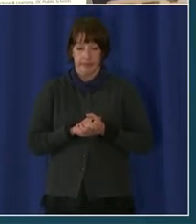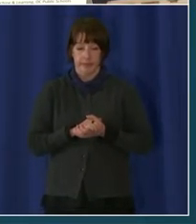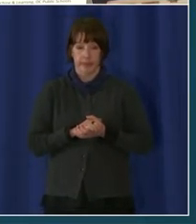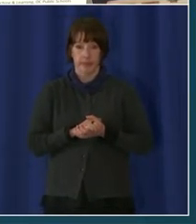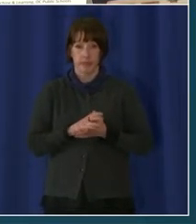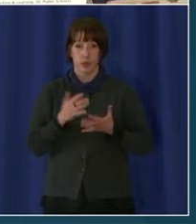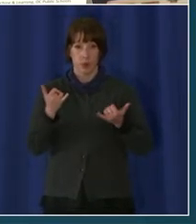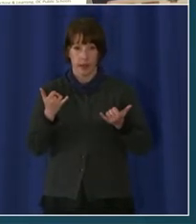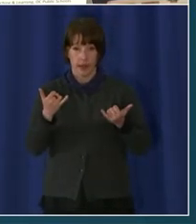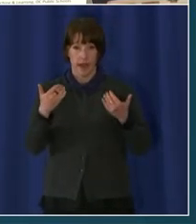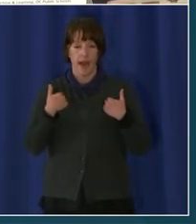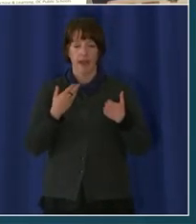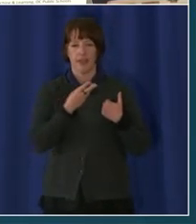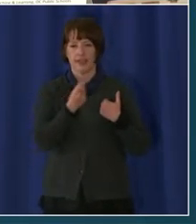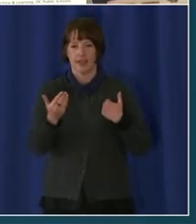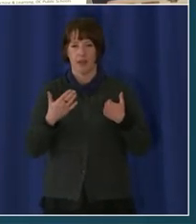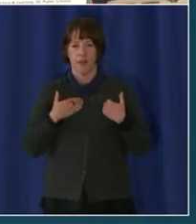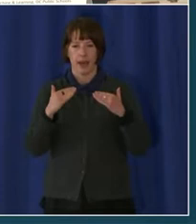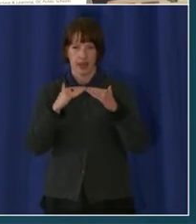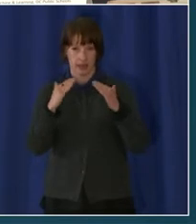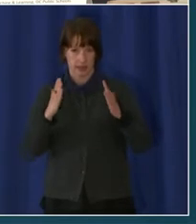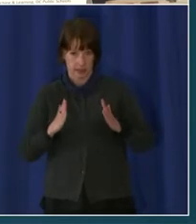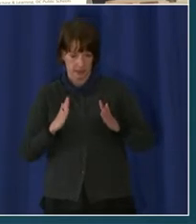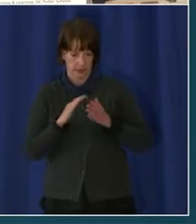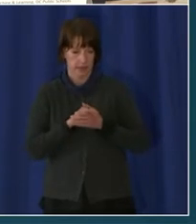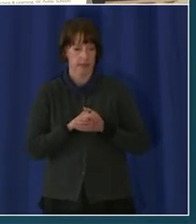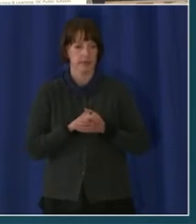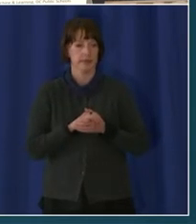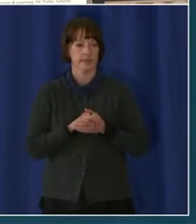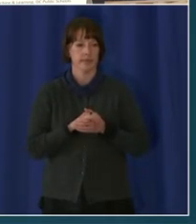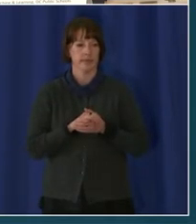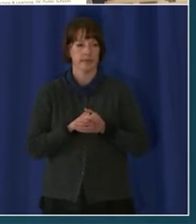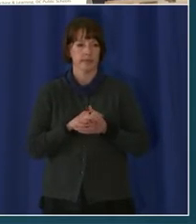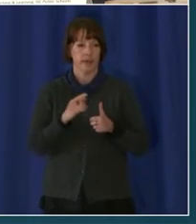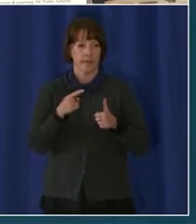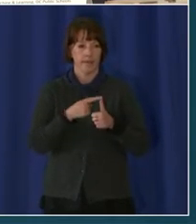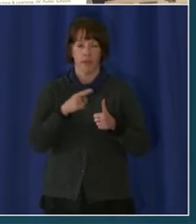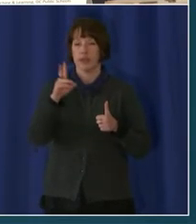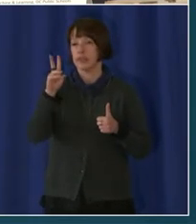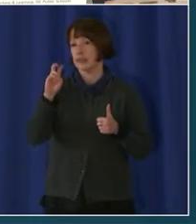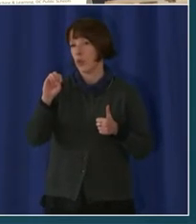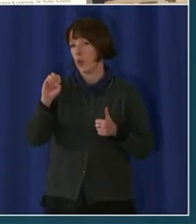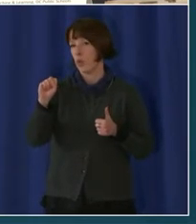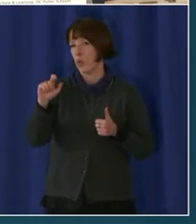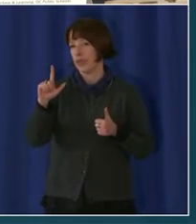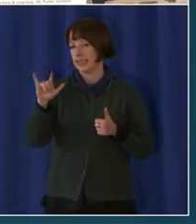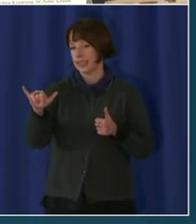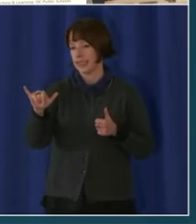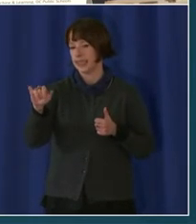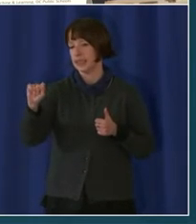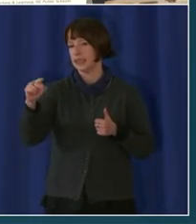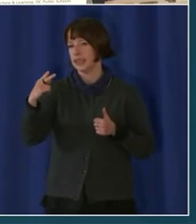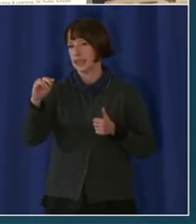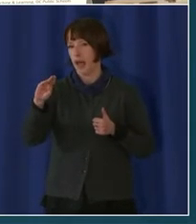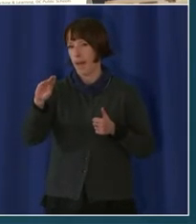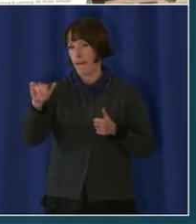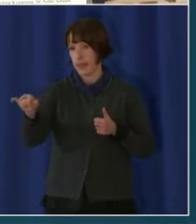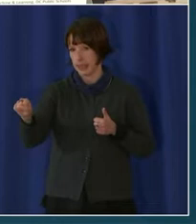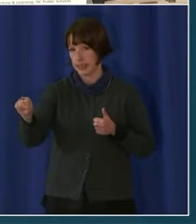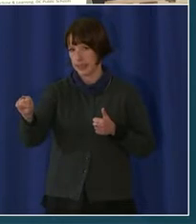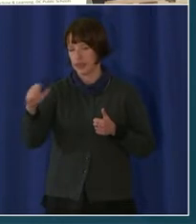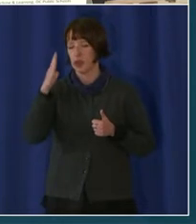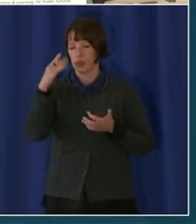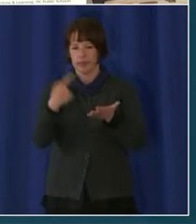Today, I am joined by several of my colleagues. I would like to introduce Wesley Thomas, who will be talking to us in a